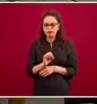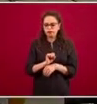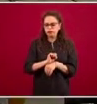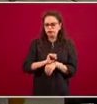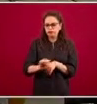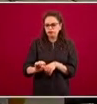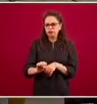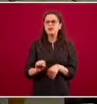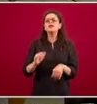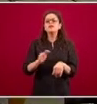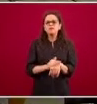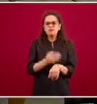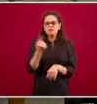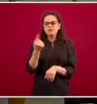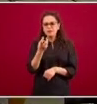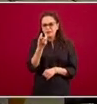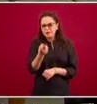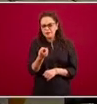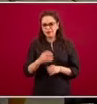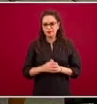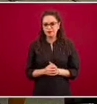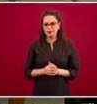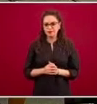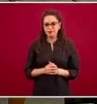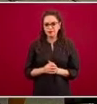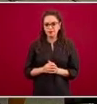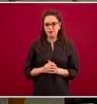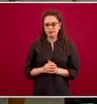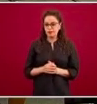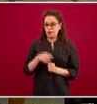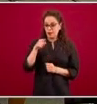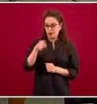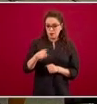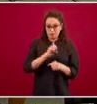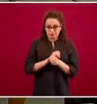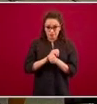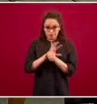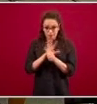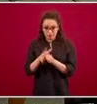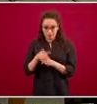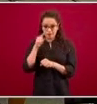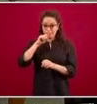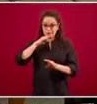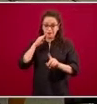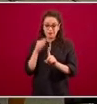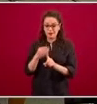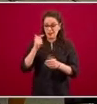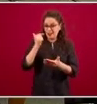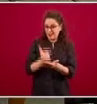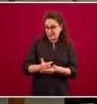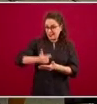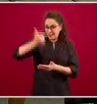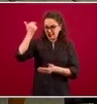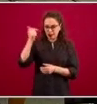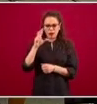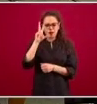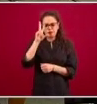Why is this? It is not because the disease is becoming more severe,